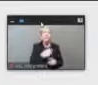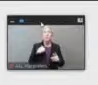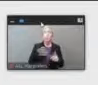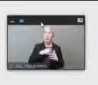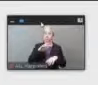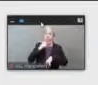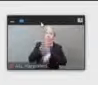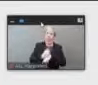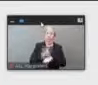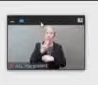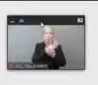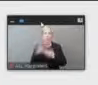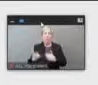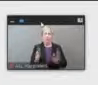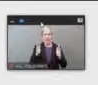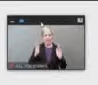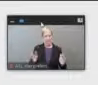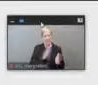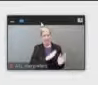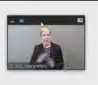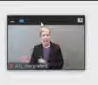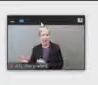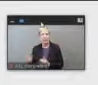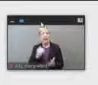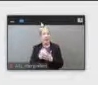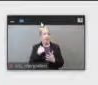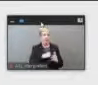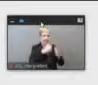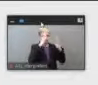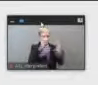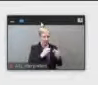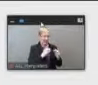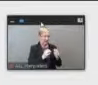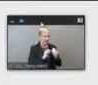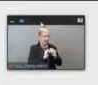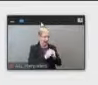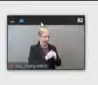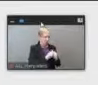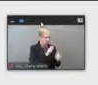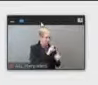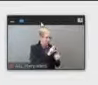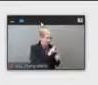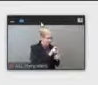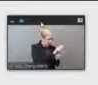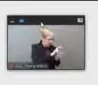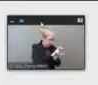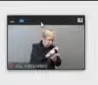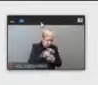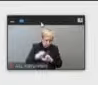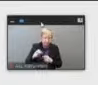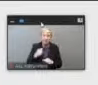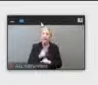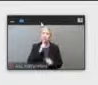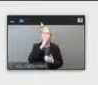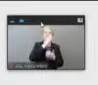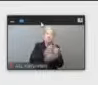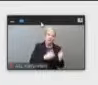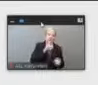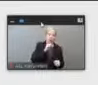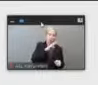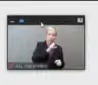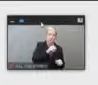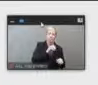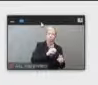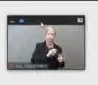reaching the vulnerable populations. And really we're looking at taking a portion of our doses and ensuring that they go to those